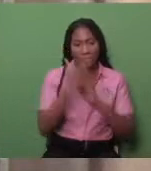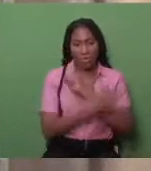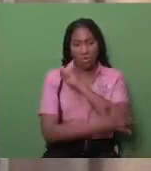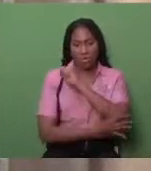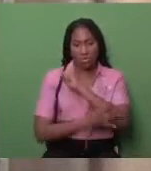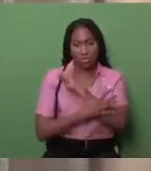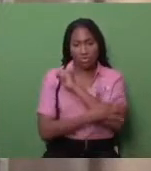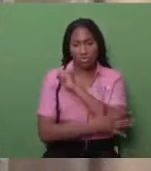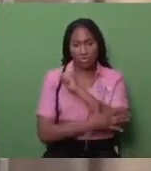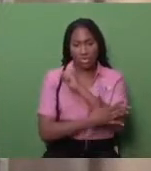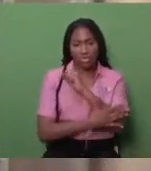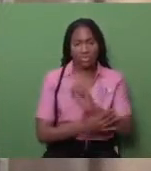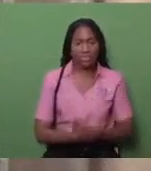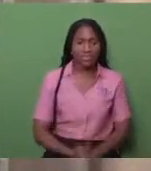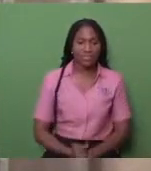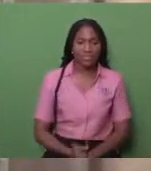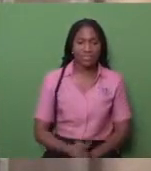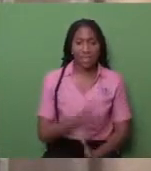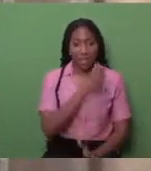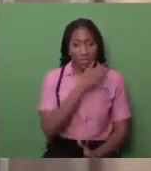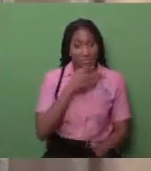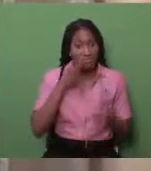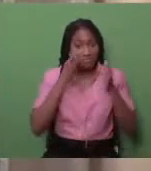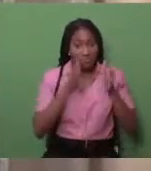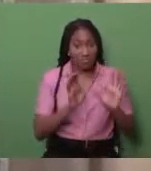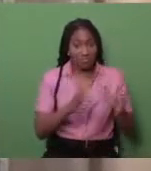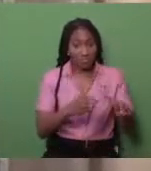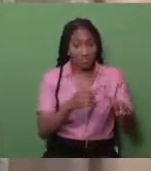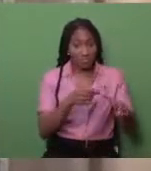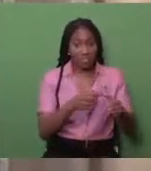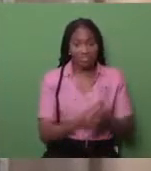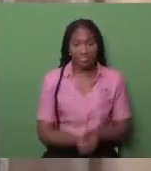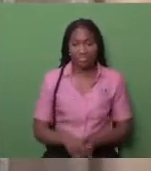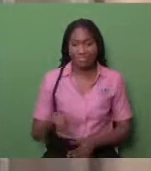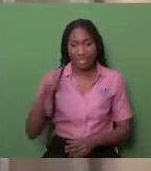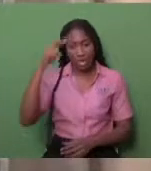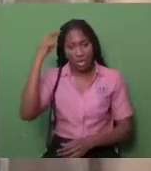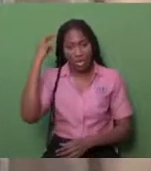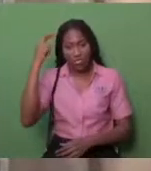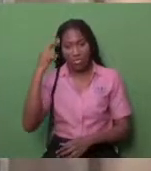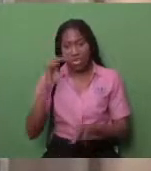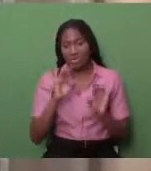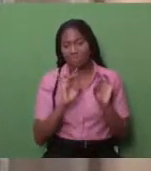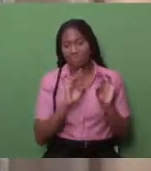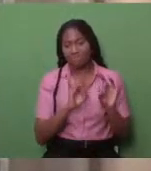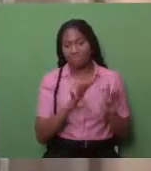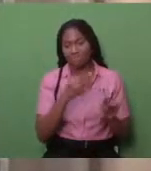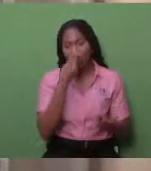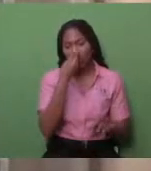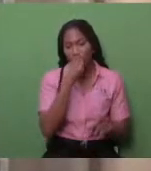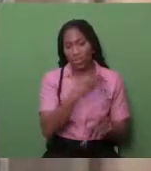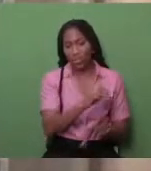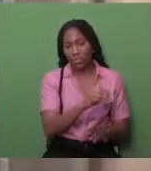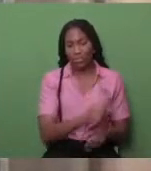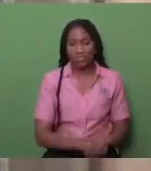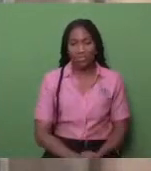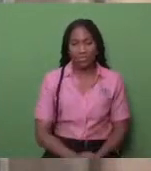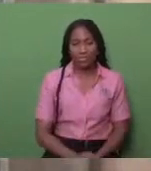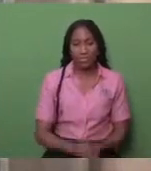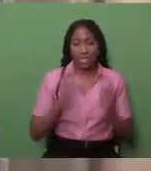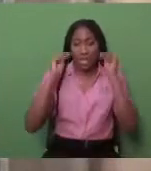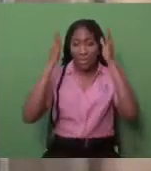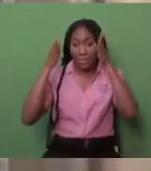This sector continues to receive total neglect by this Rowley-led government. The impudence of the Minister of Finance is